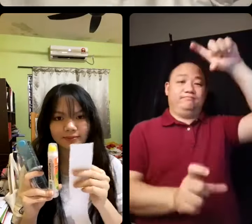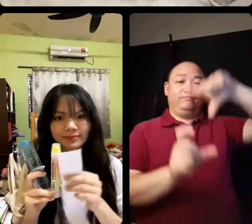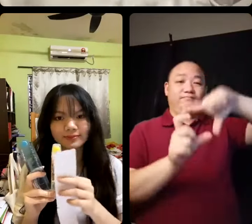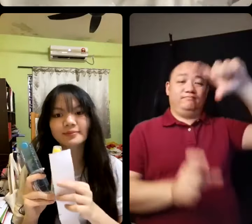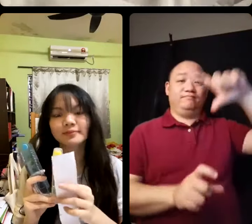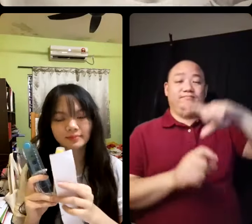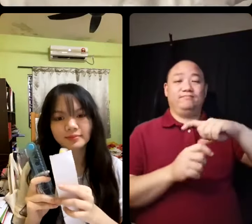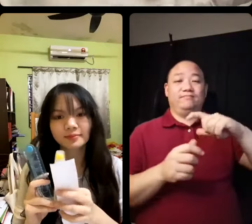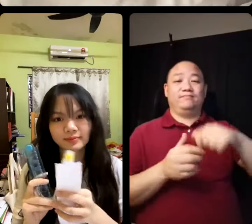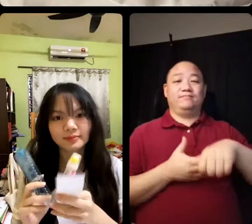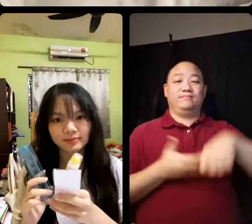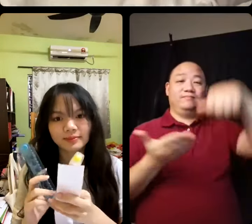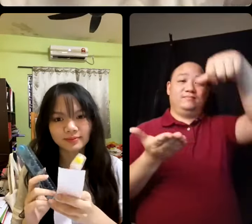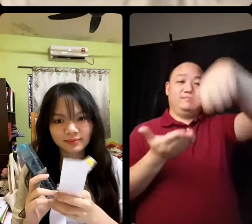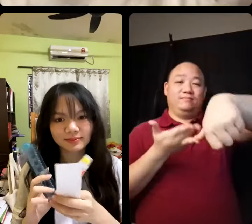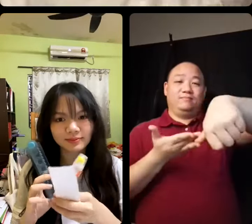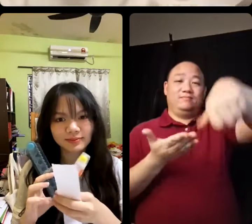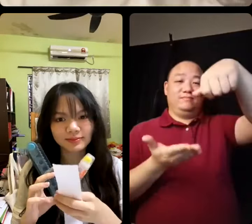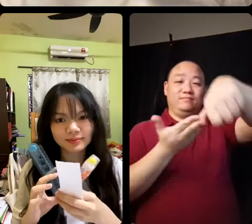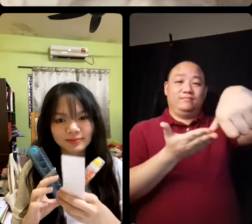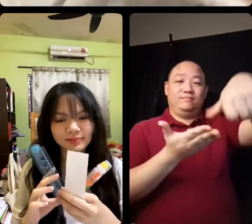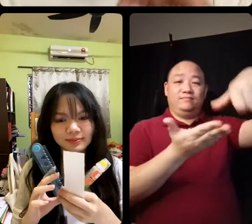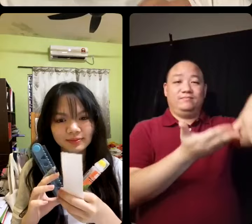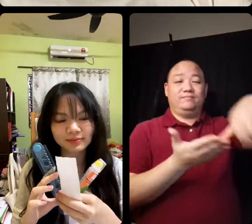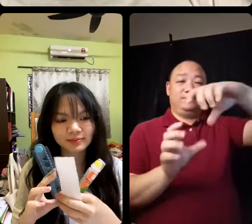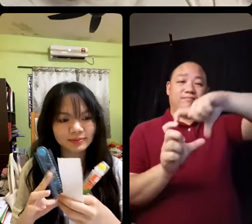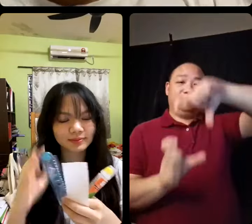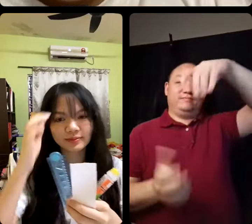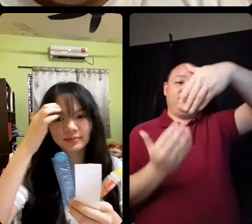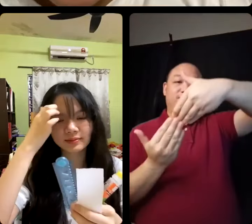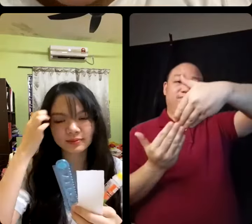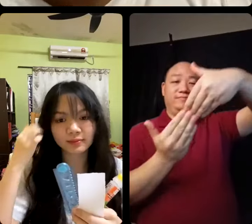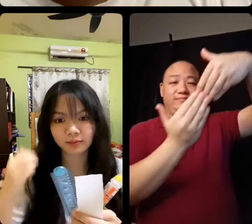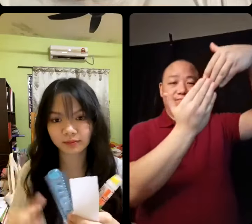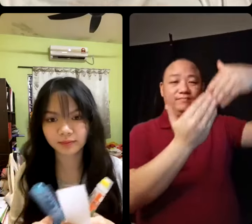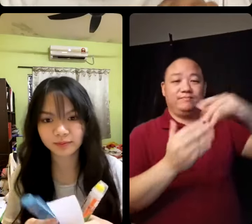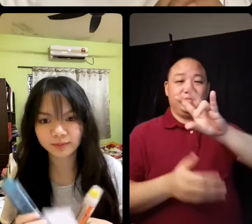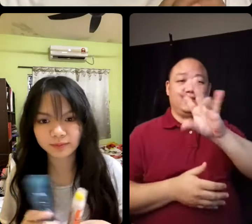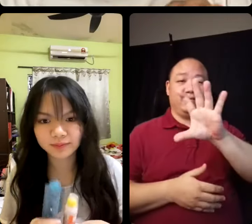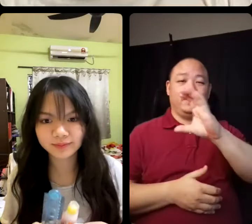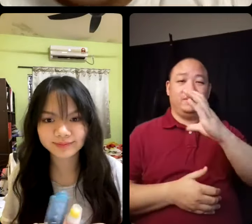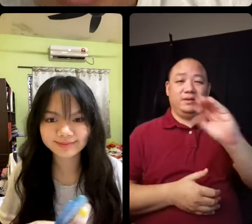75 cm over here. Okay, so yes, hello everyone. Hello,